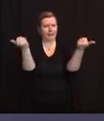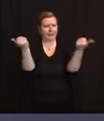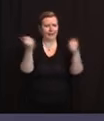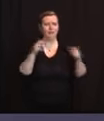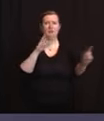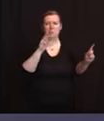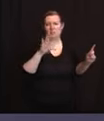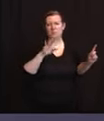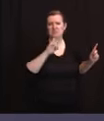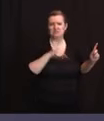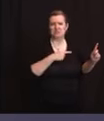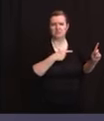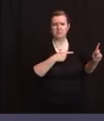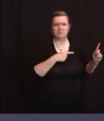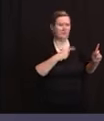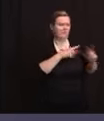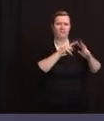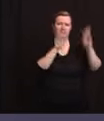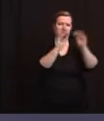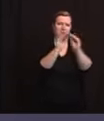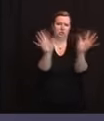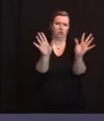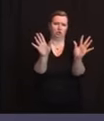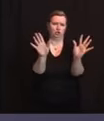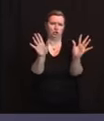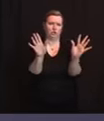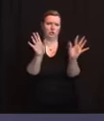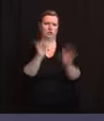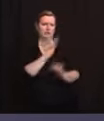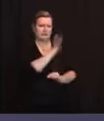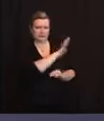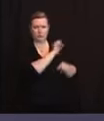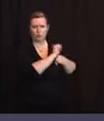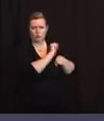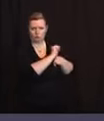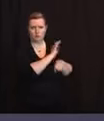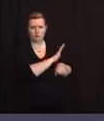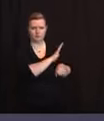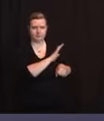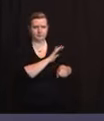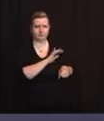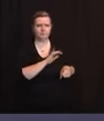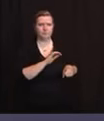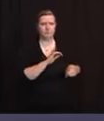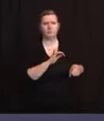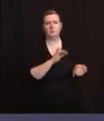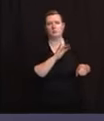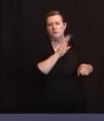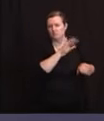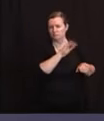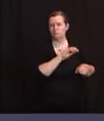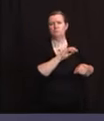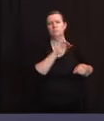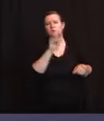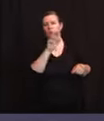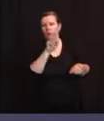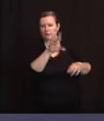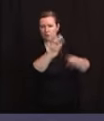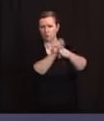He spoke very clearly about work that he and Director Maples and Superintendent Callahan, this is